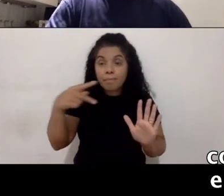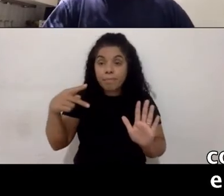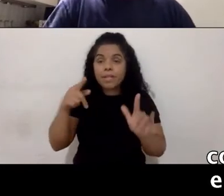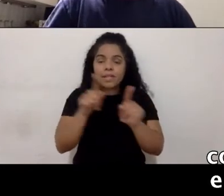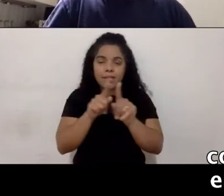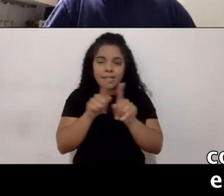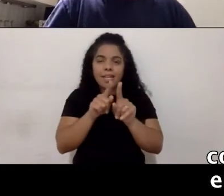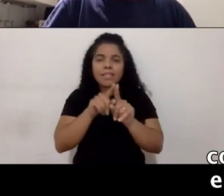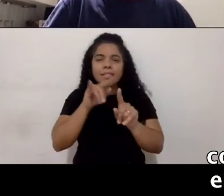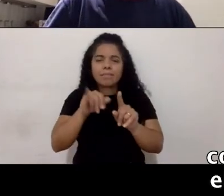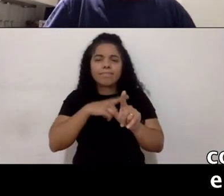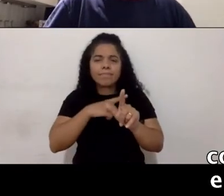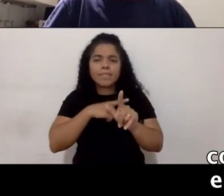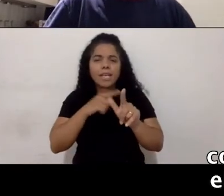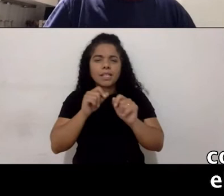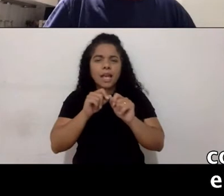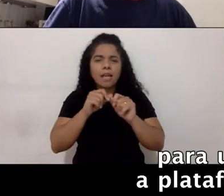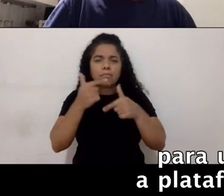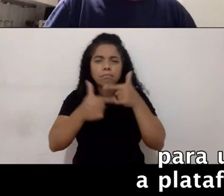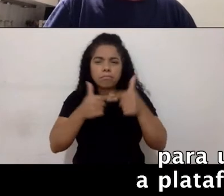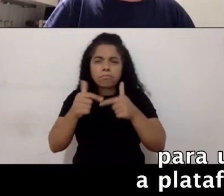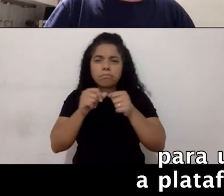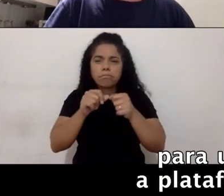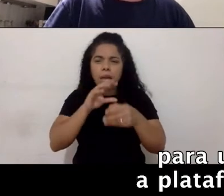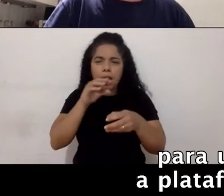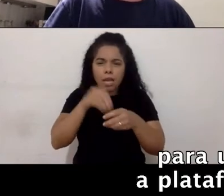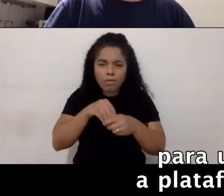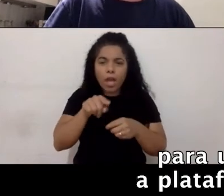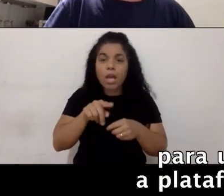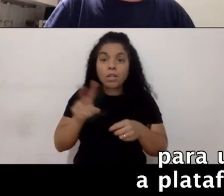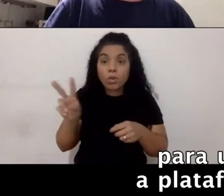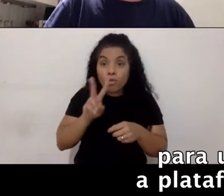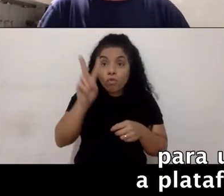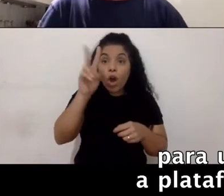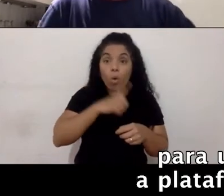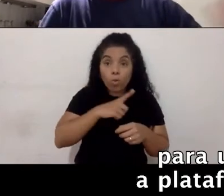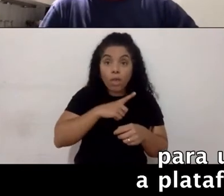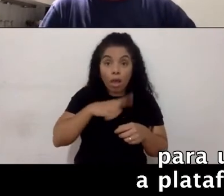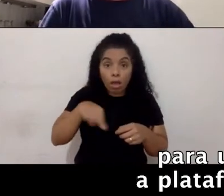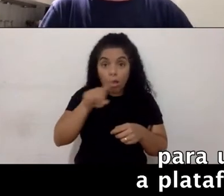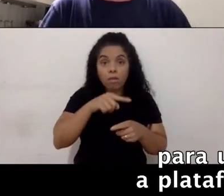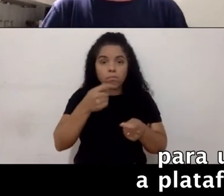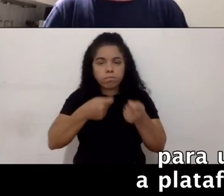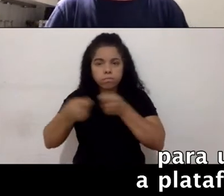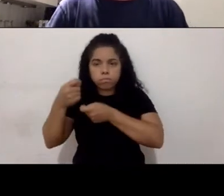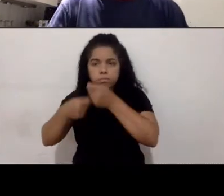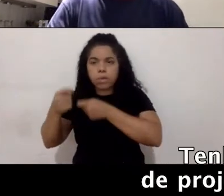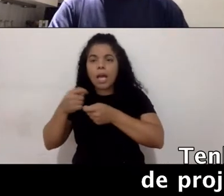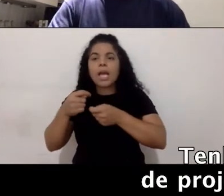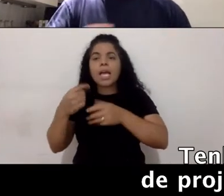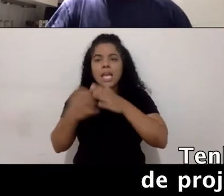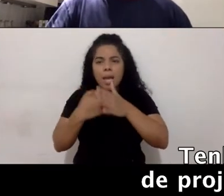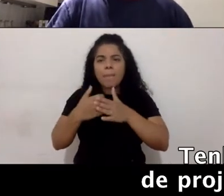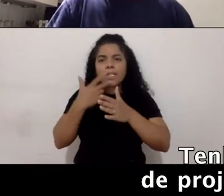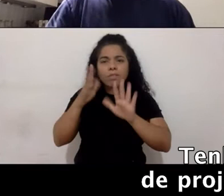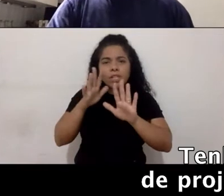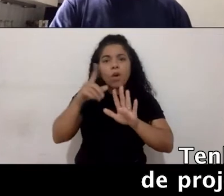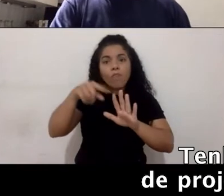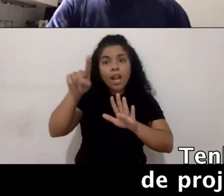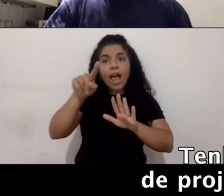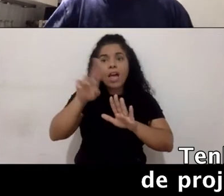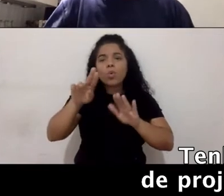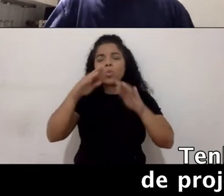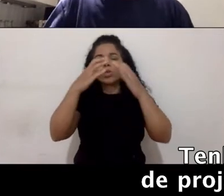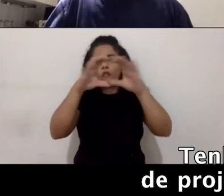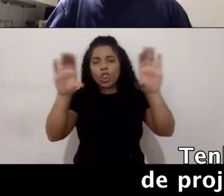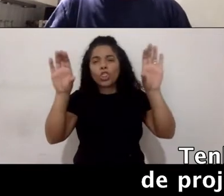to the business stakeholders will often tell them, well, okay, just go and use the cloud and ignore the platform that those people are building. So I have seen a fair